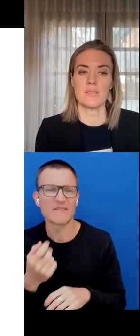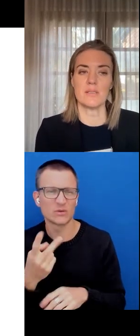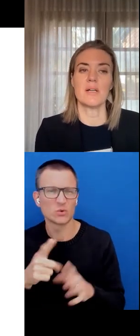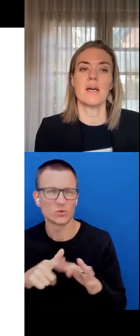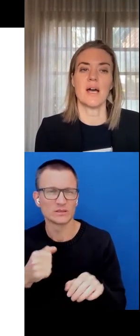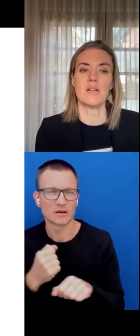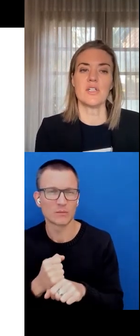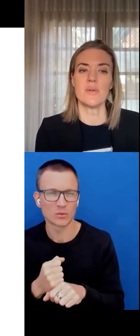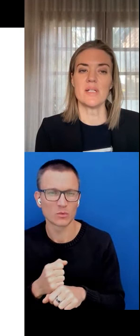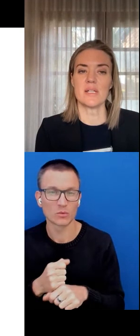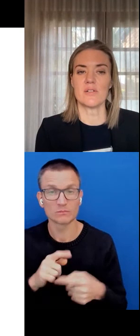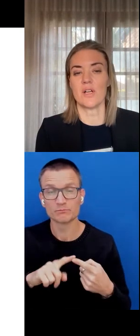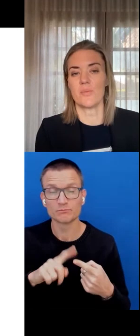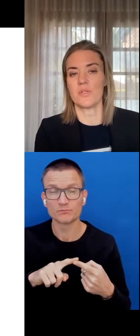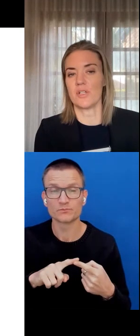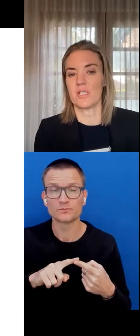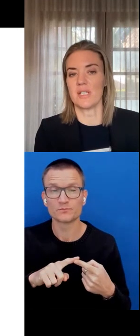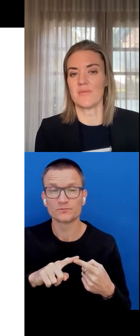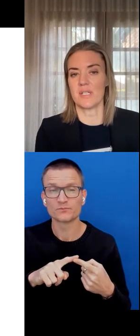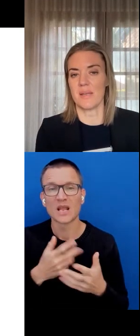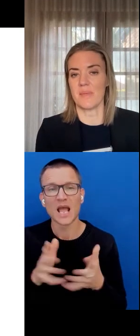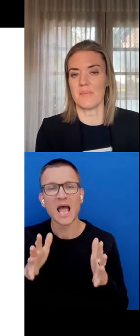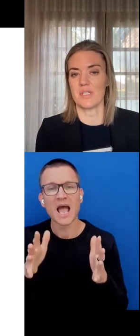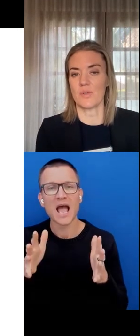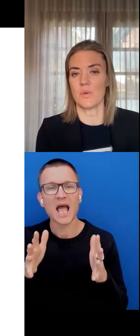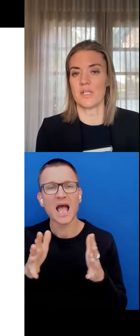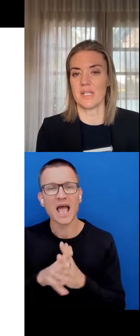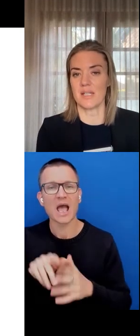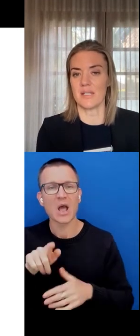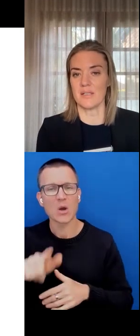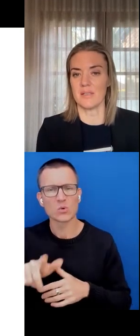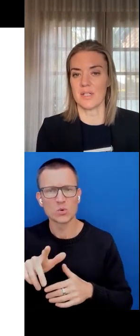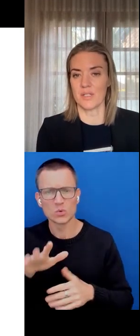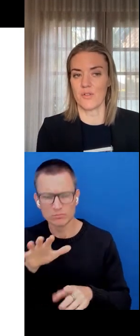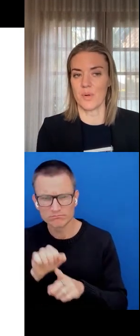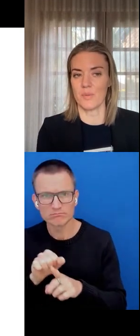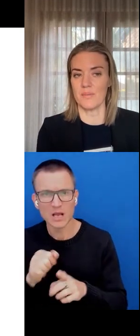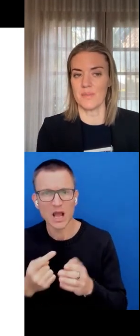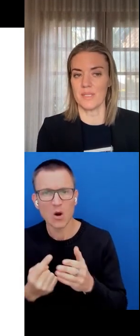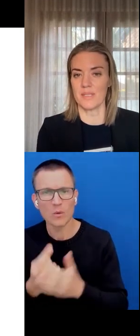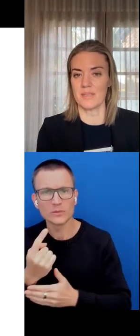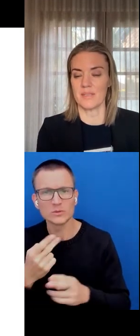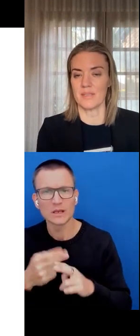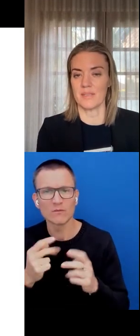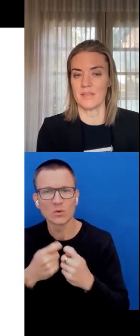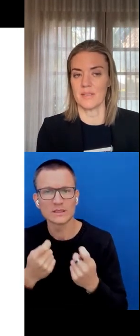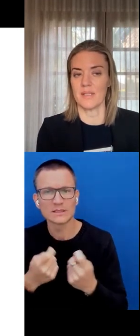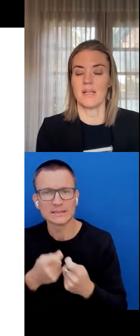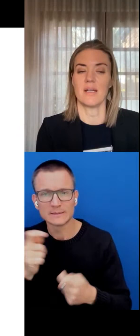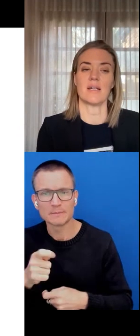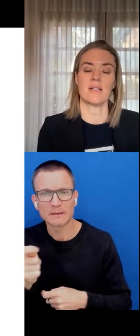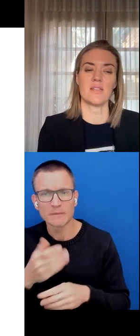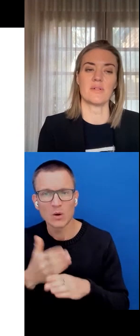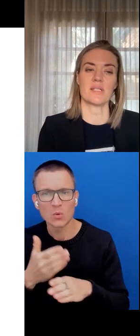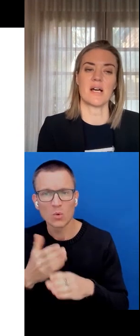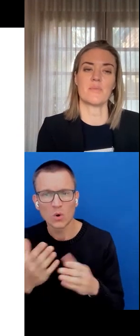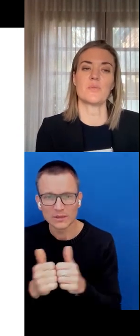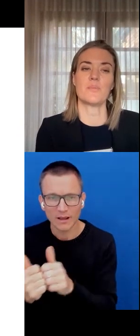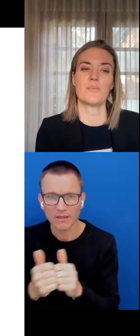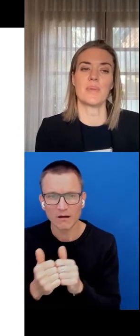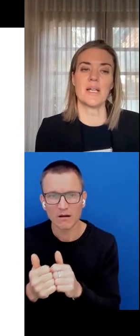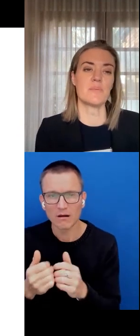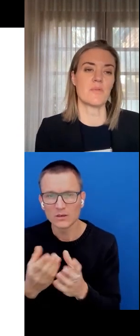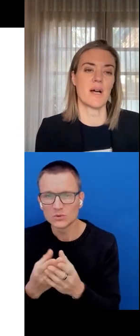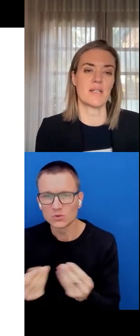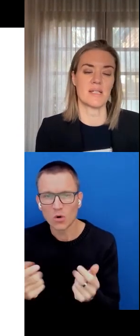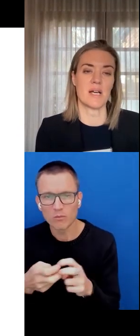first one, how do you identify opportunities for team members to work together to solve problems? And another